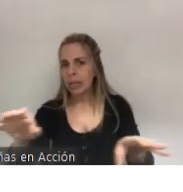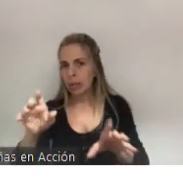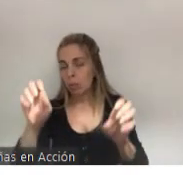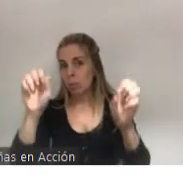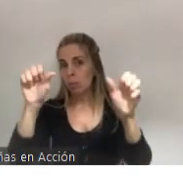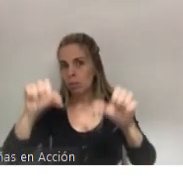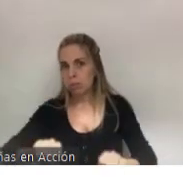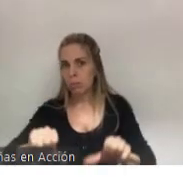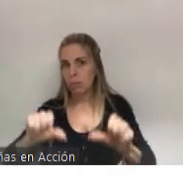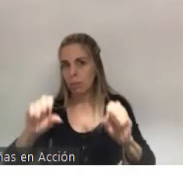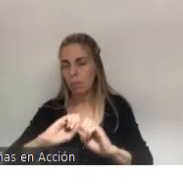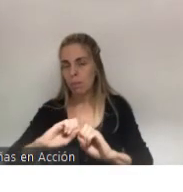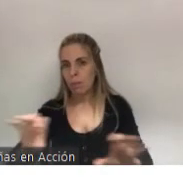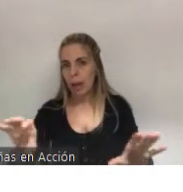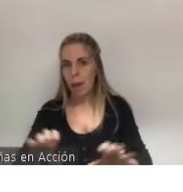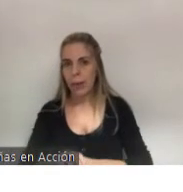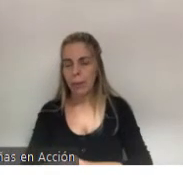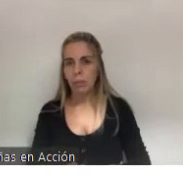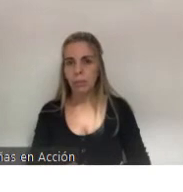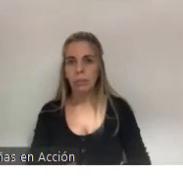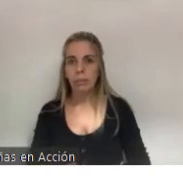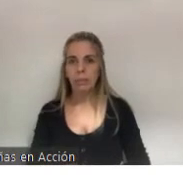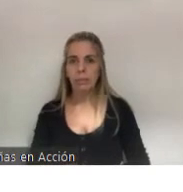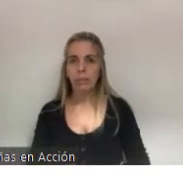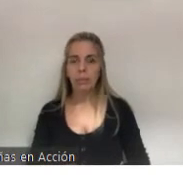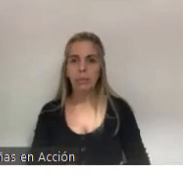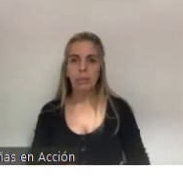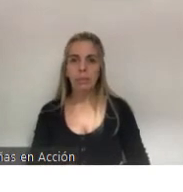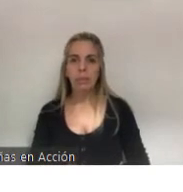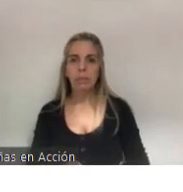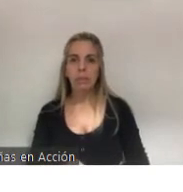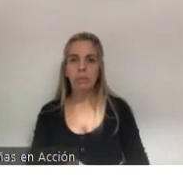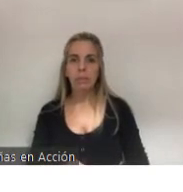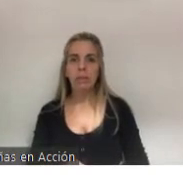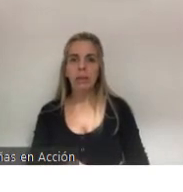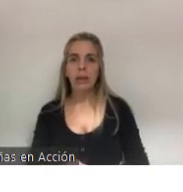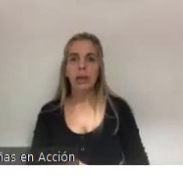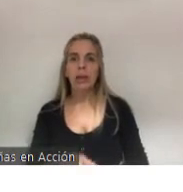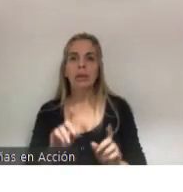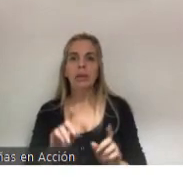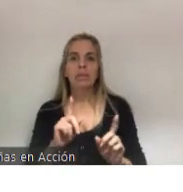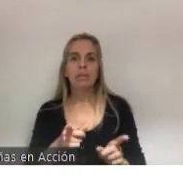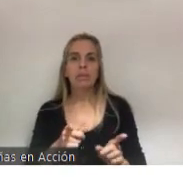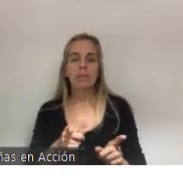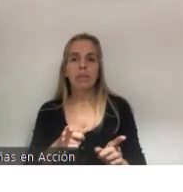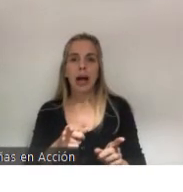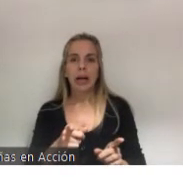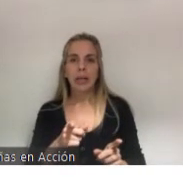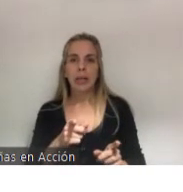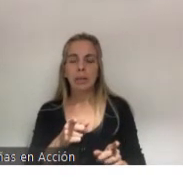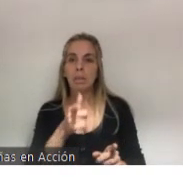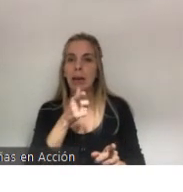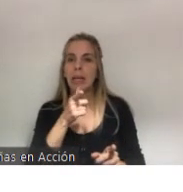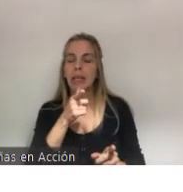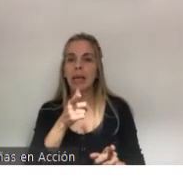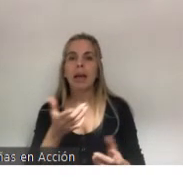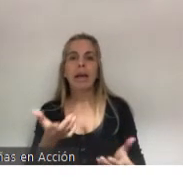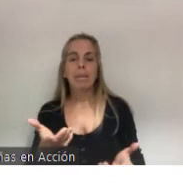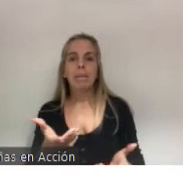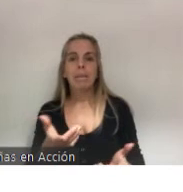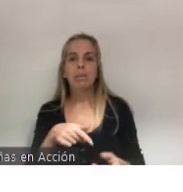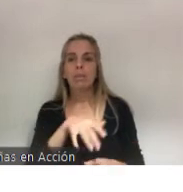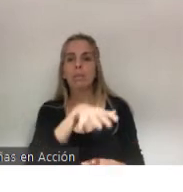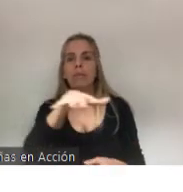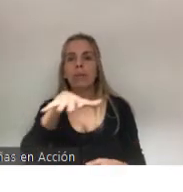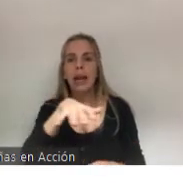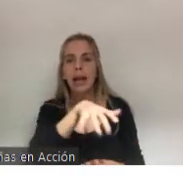deep crisis, in my own view. So when it comes to that, as I was mentioning a while ago, I